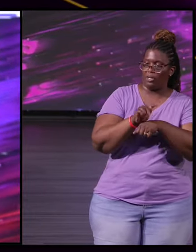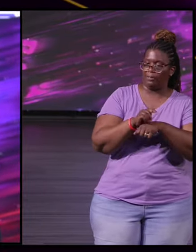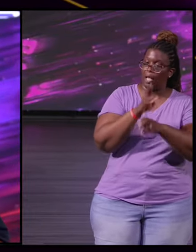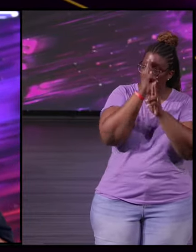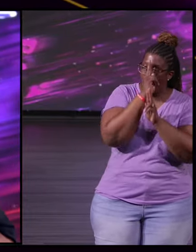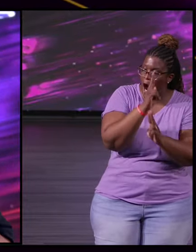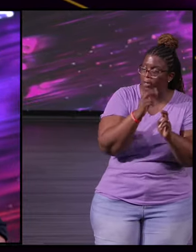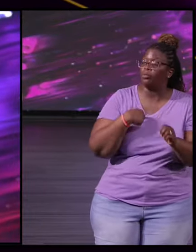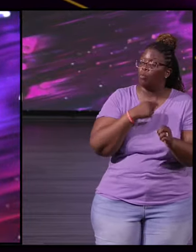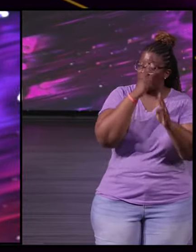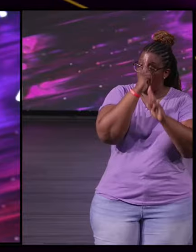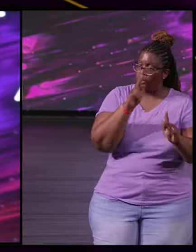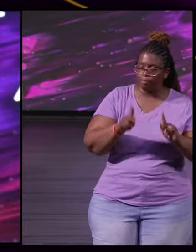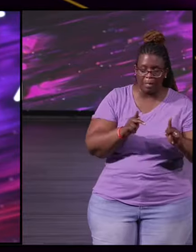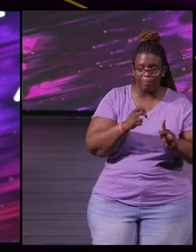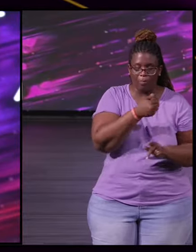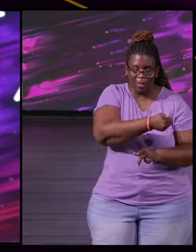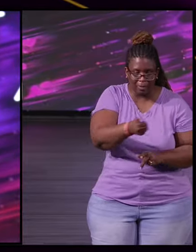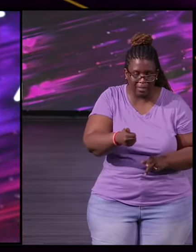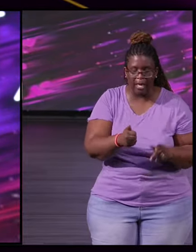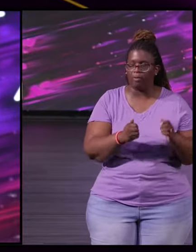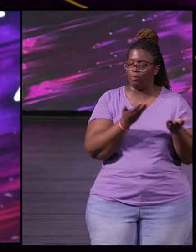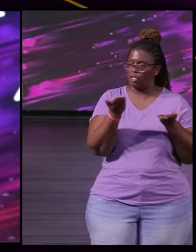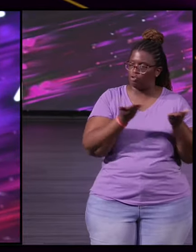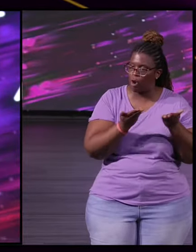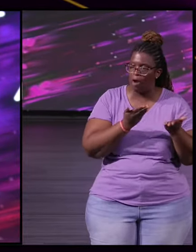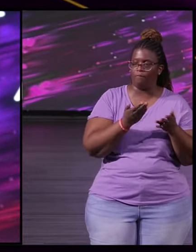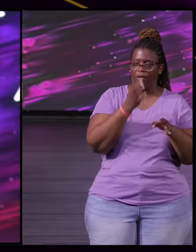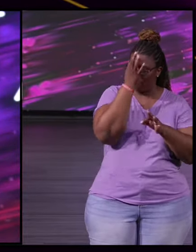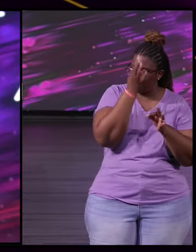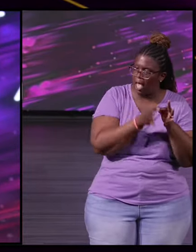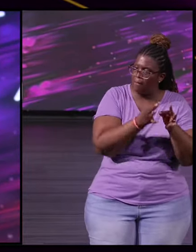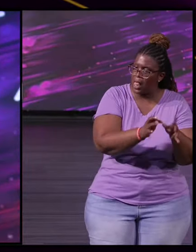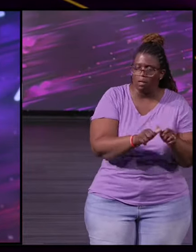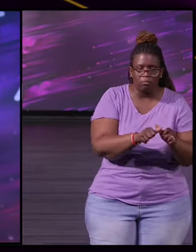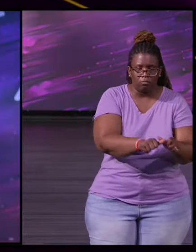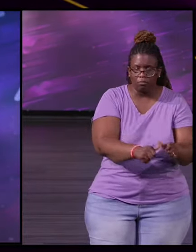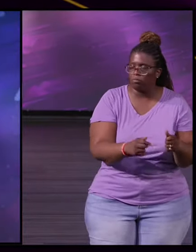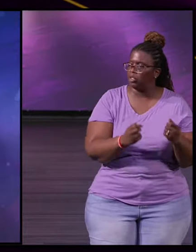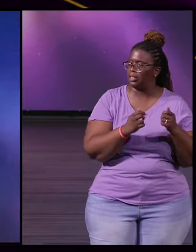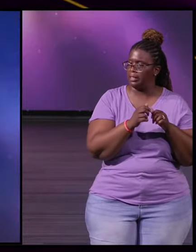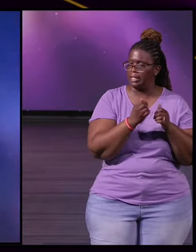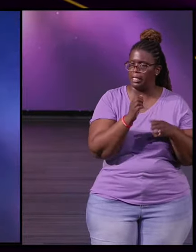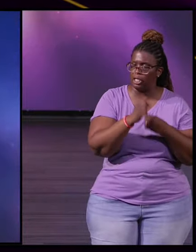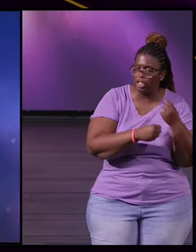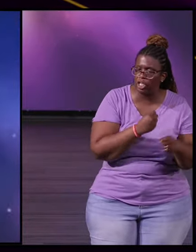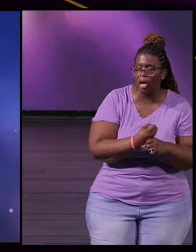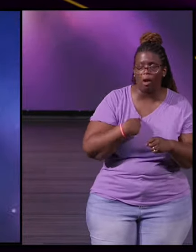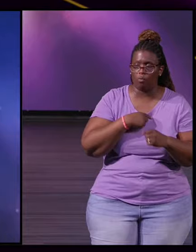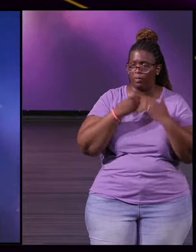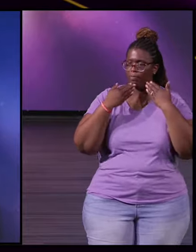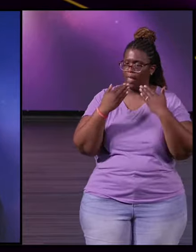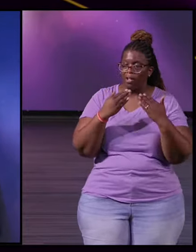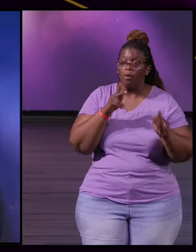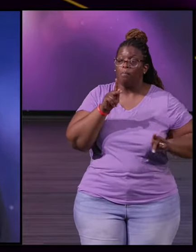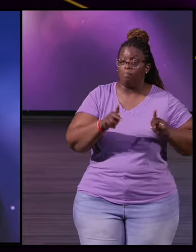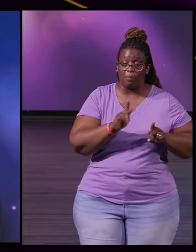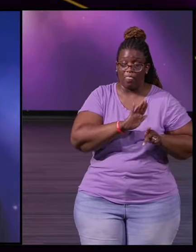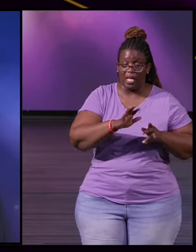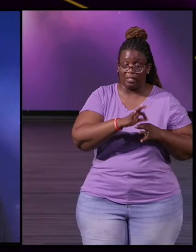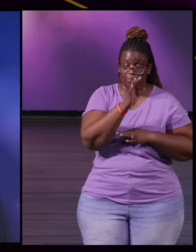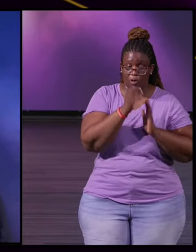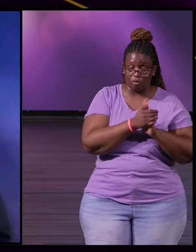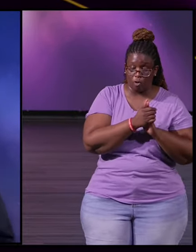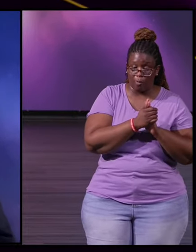to honor people who have been serving diligently and faithfully throughout the year. And we're so thankful for the fact that people are offering their gifts to the kingdom. And